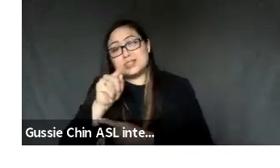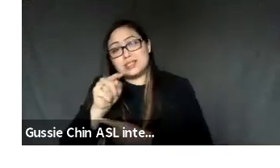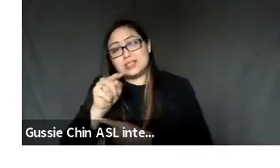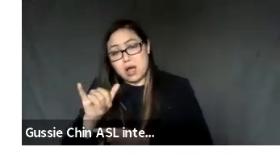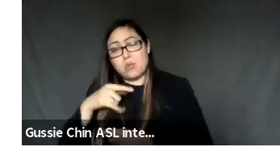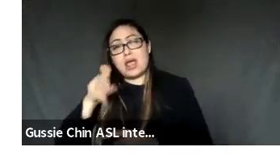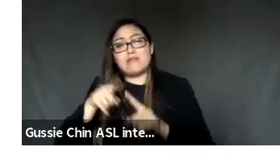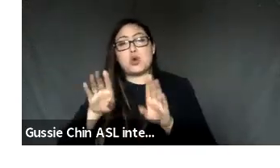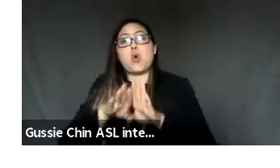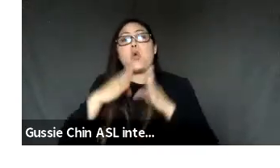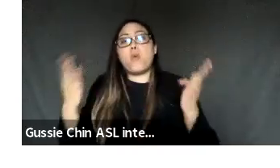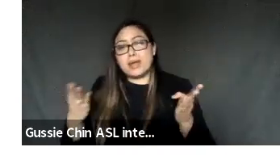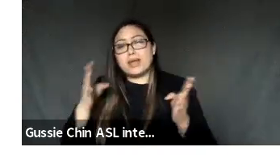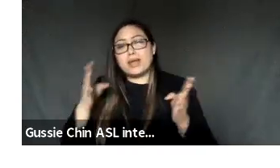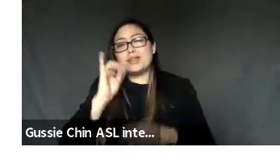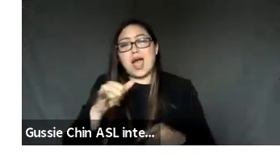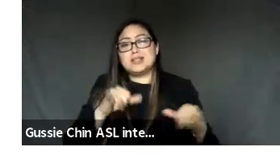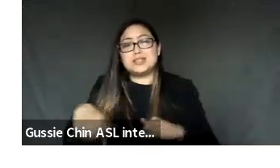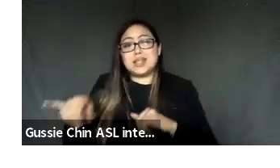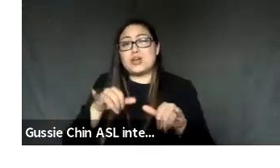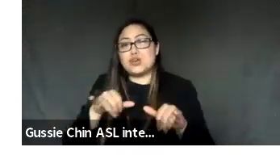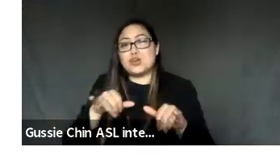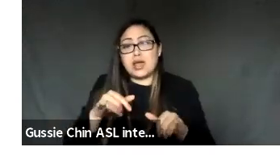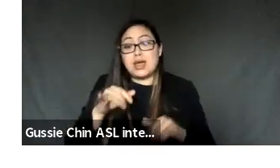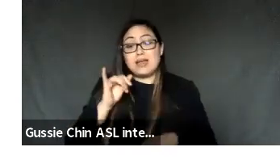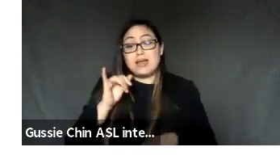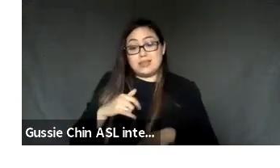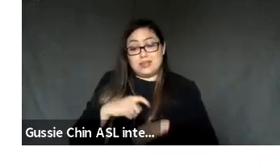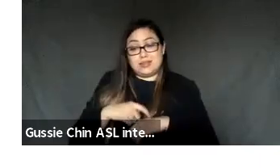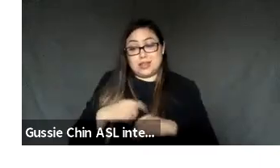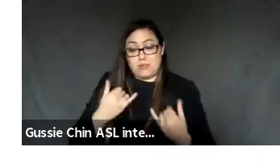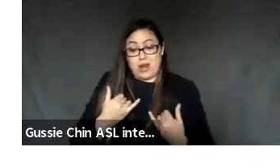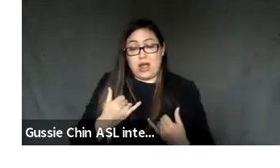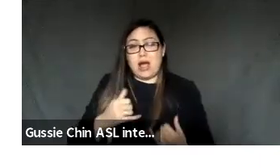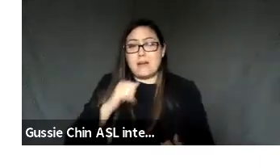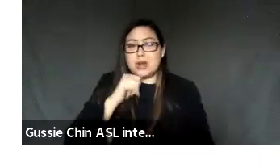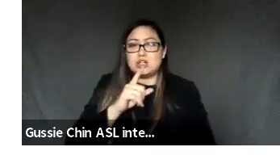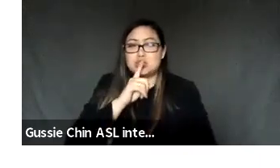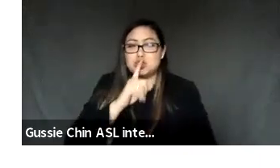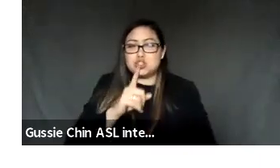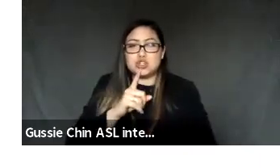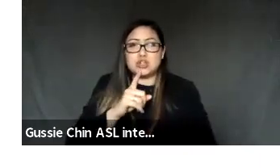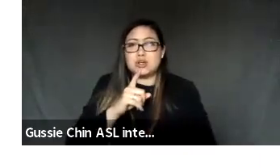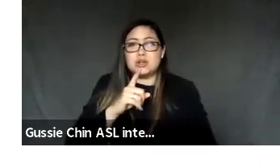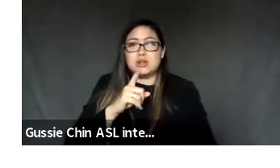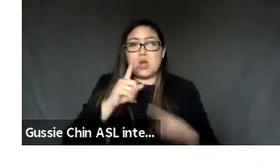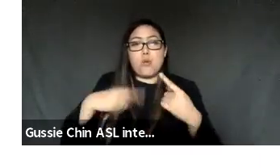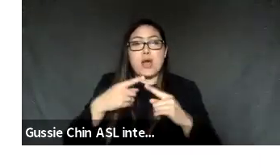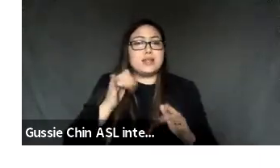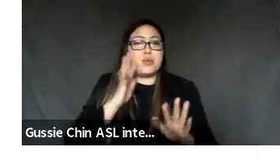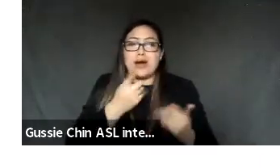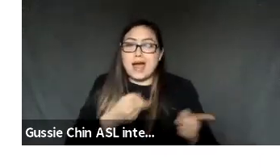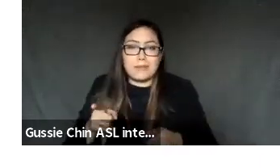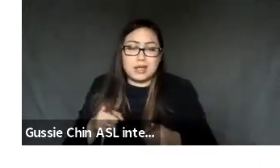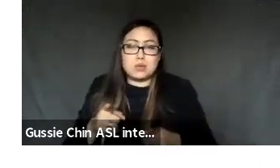whole standard. And at this time, I don't know of that occurring or a timeline to do so. So we're kind of